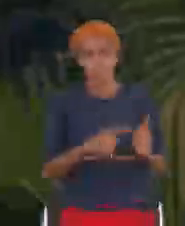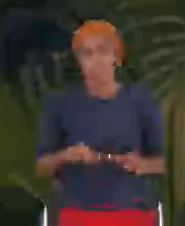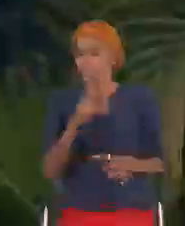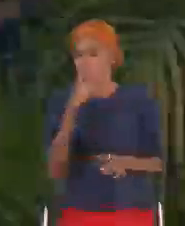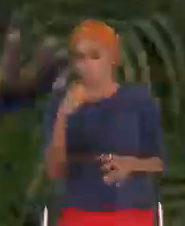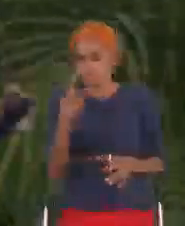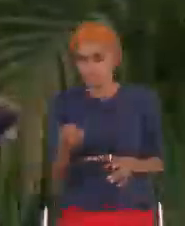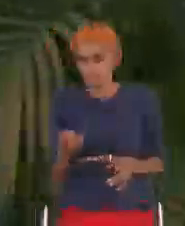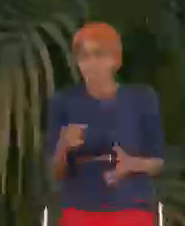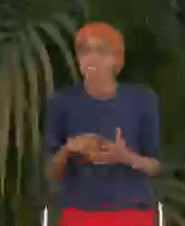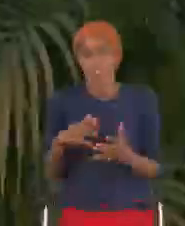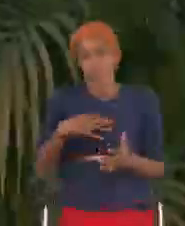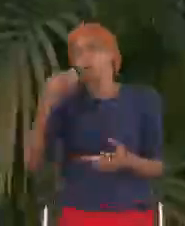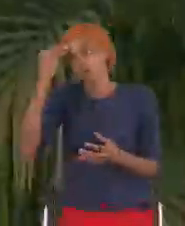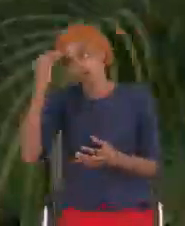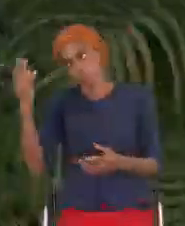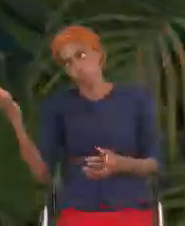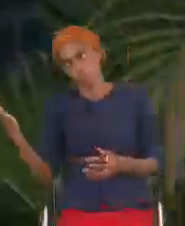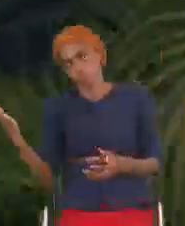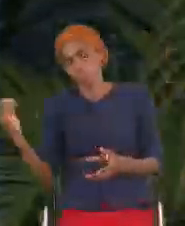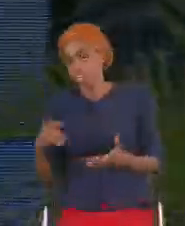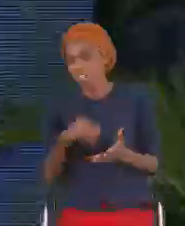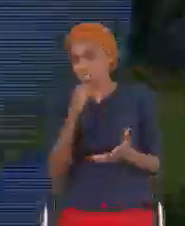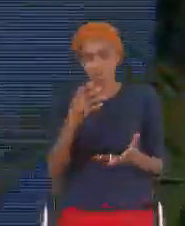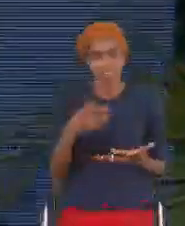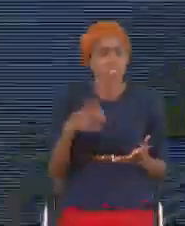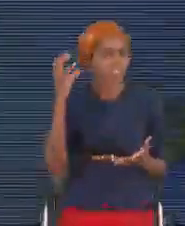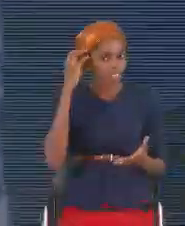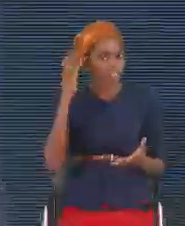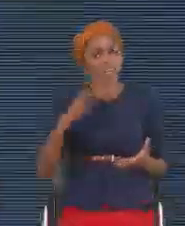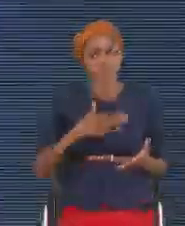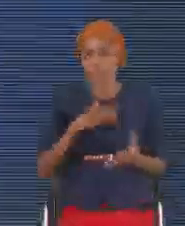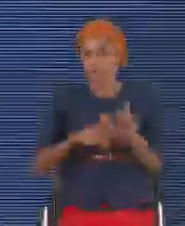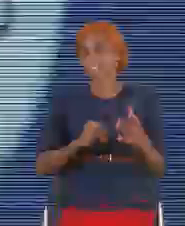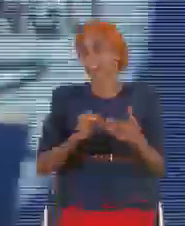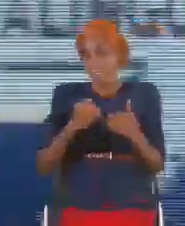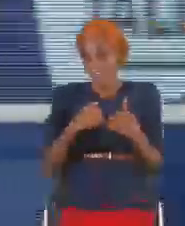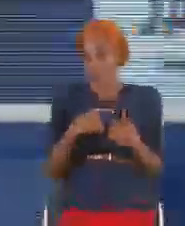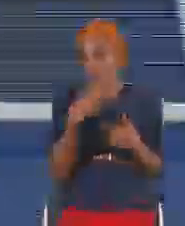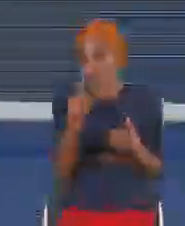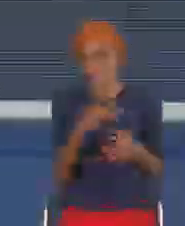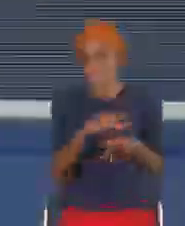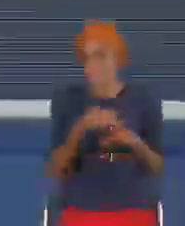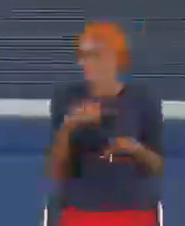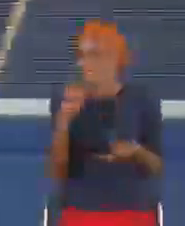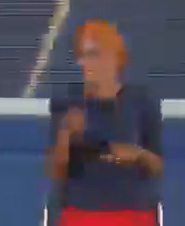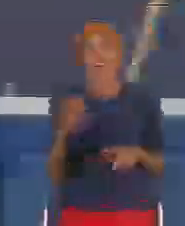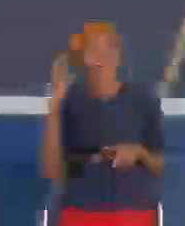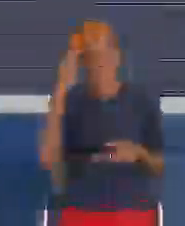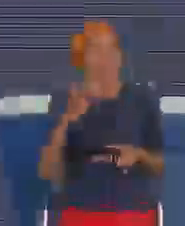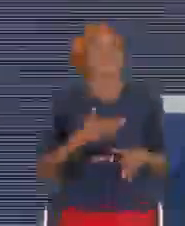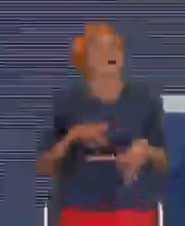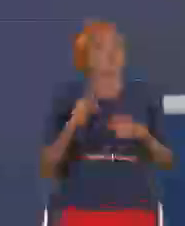hear my opinion. He didn't say, hear what I think. He didn't say, hear my